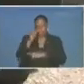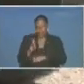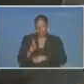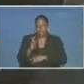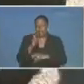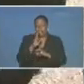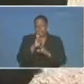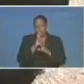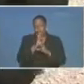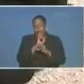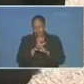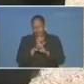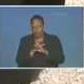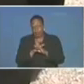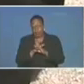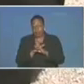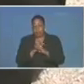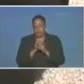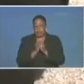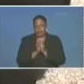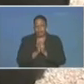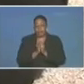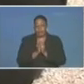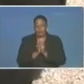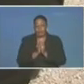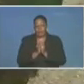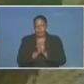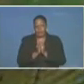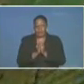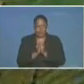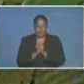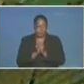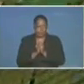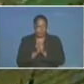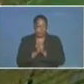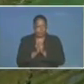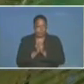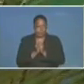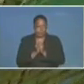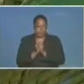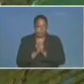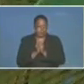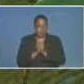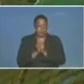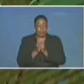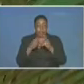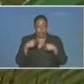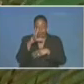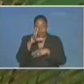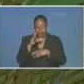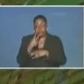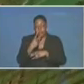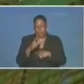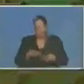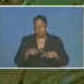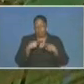these vehicles in the wake of Hurricane Dorian. Vehicles on top of 32 that we previously